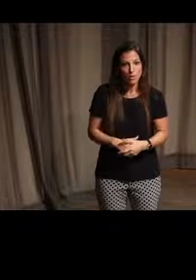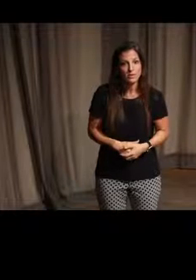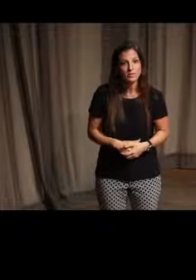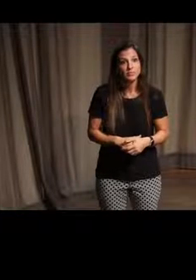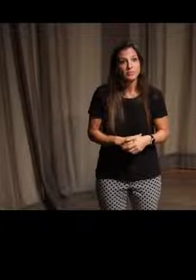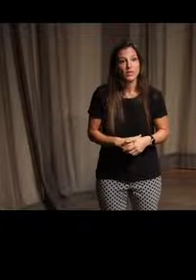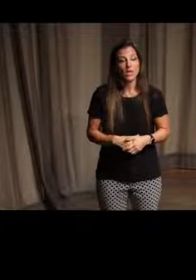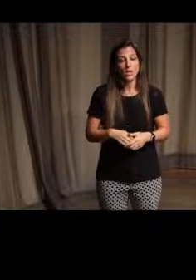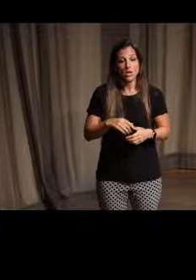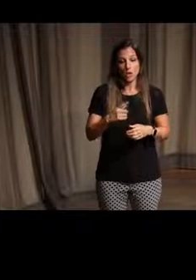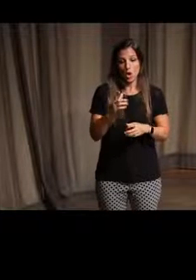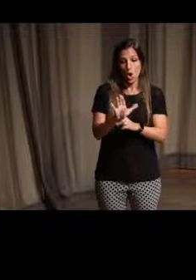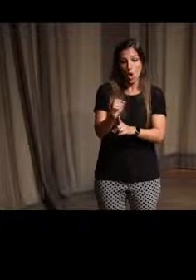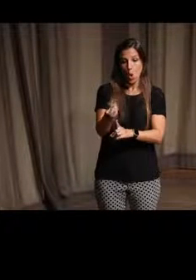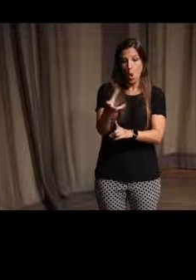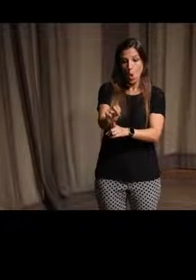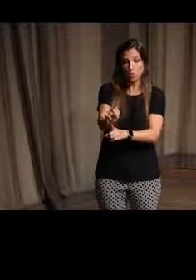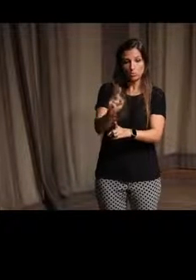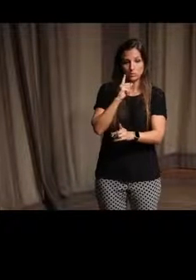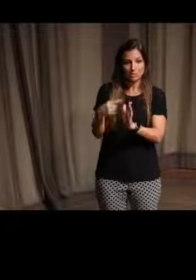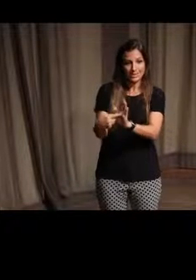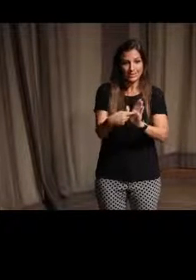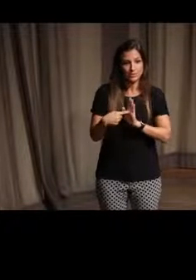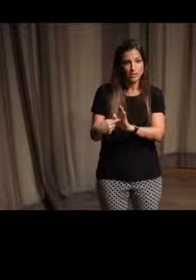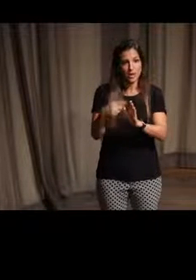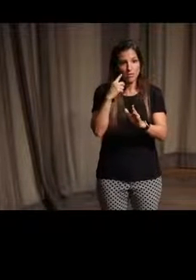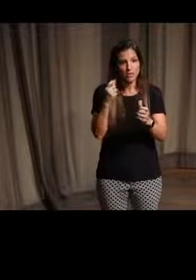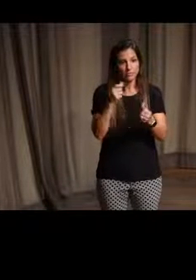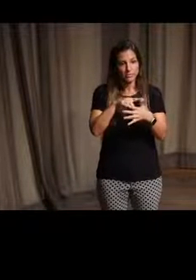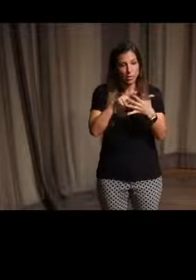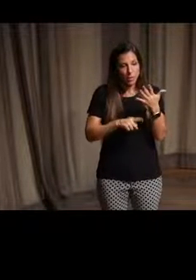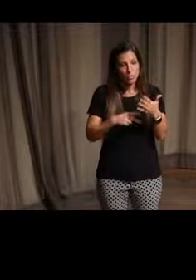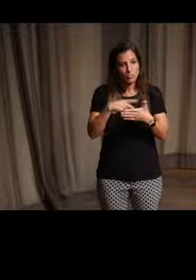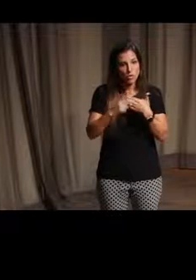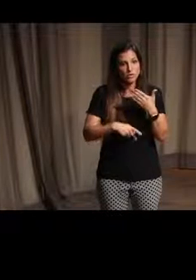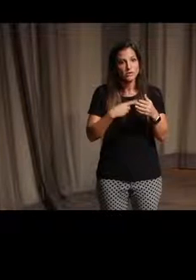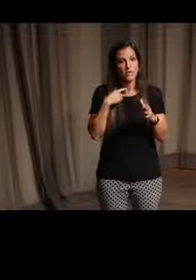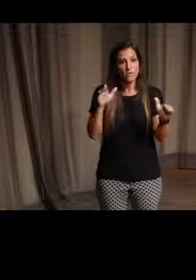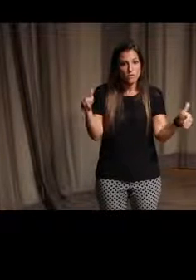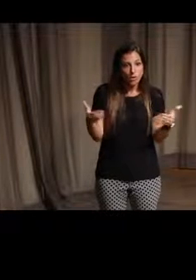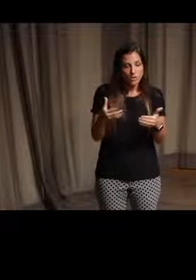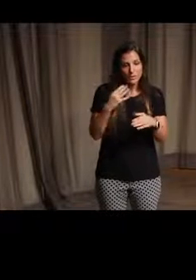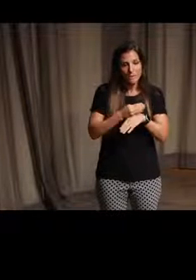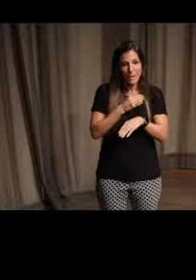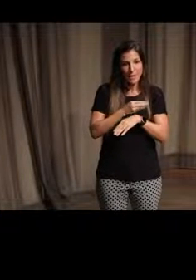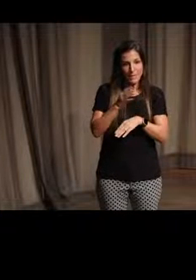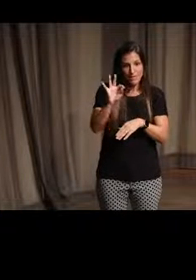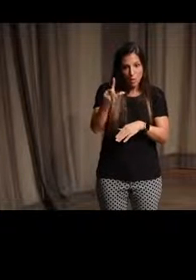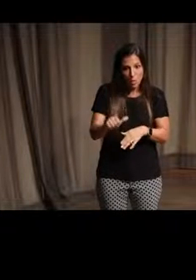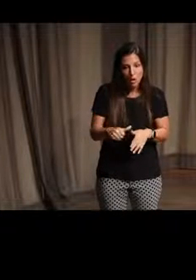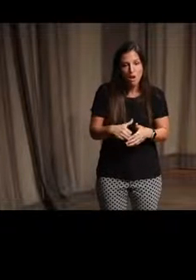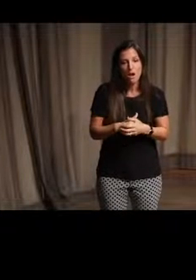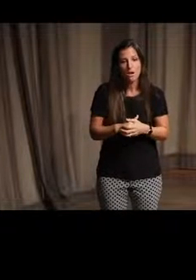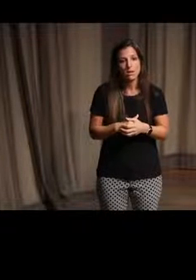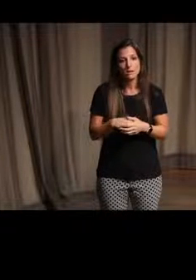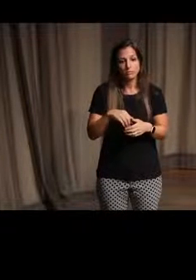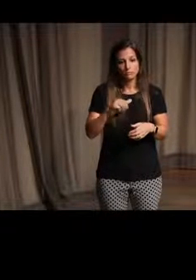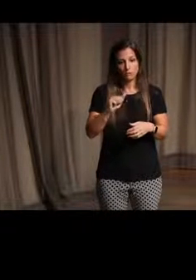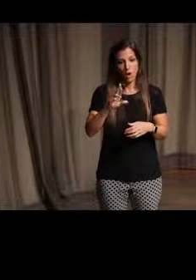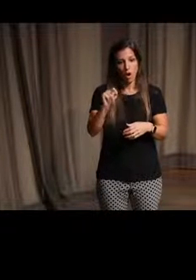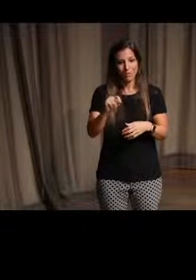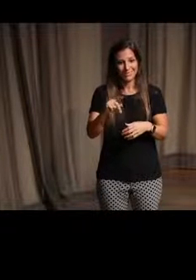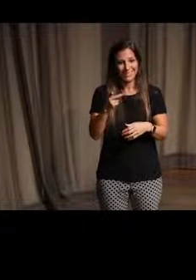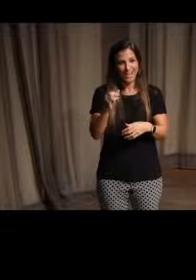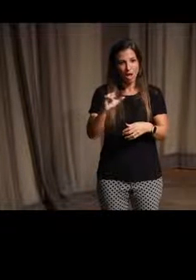solo exhibitions include those at Spinello Projects, Locust Projects in Miami, Florida, Art Kiosk in